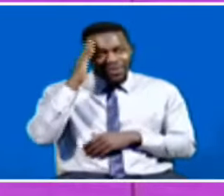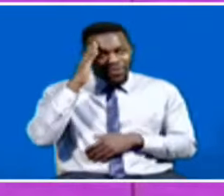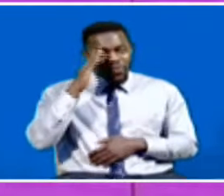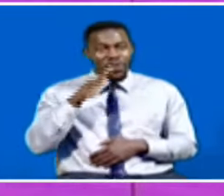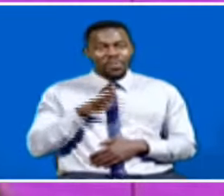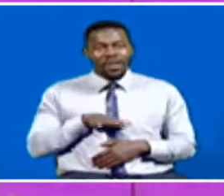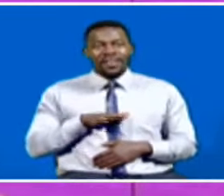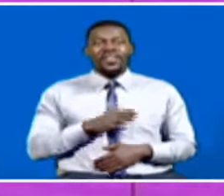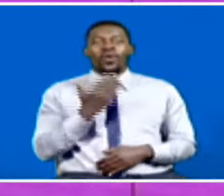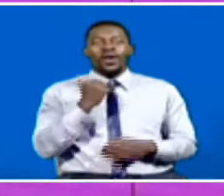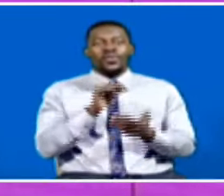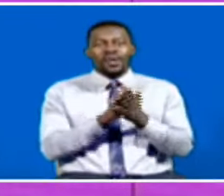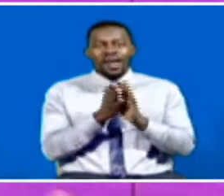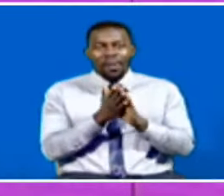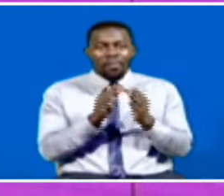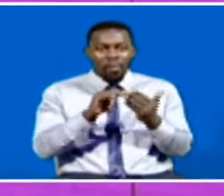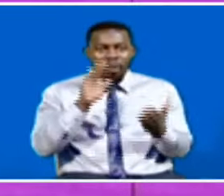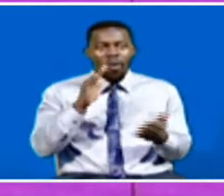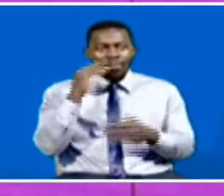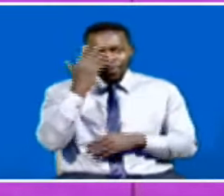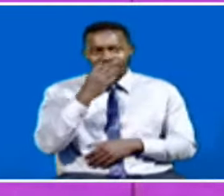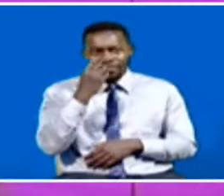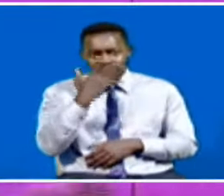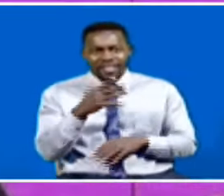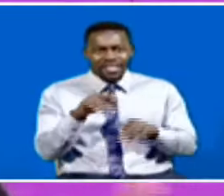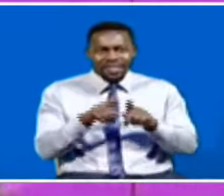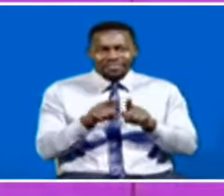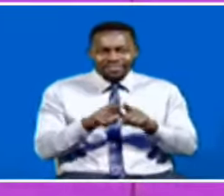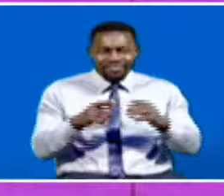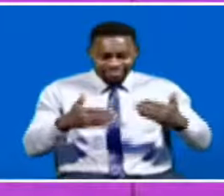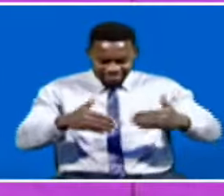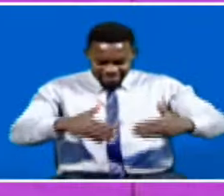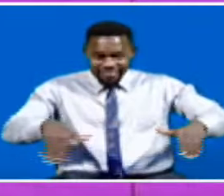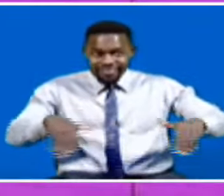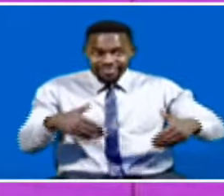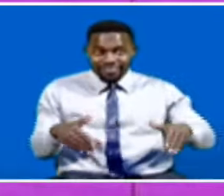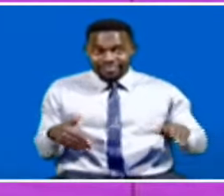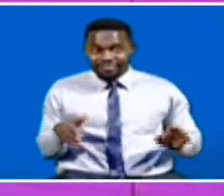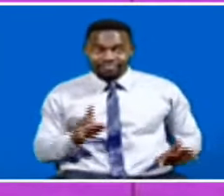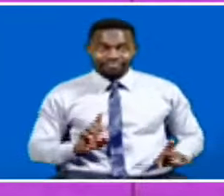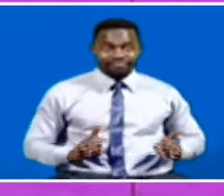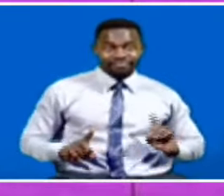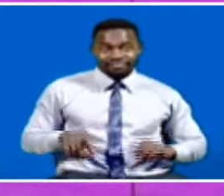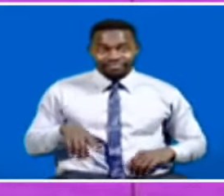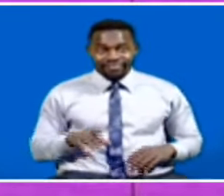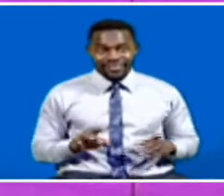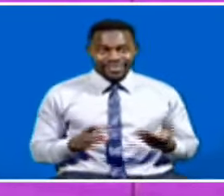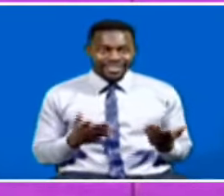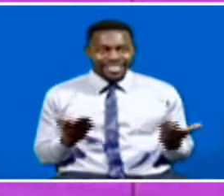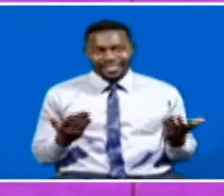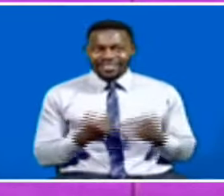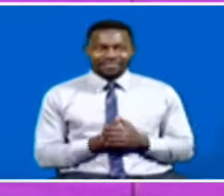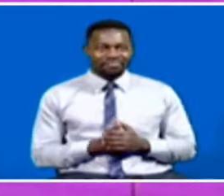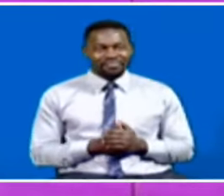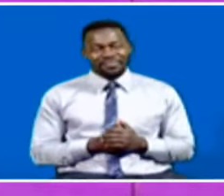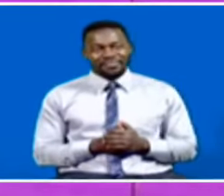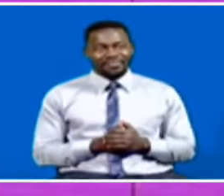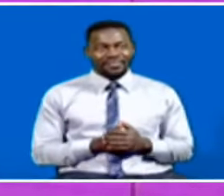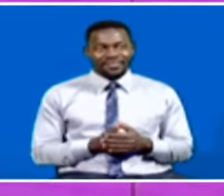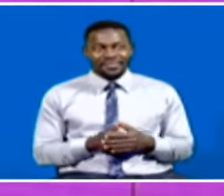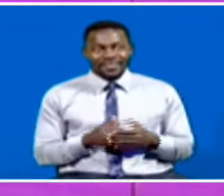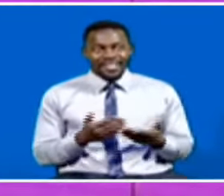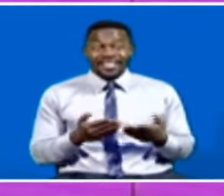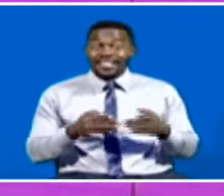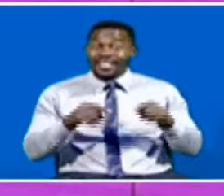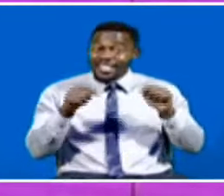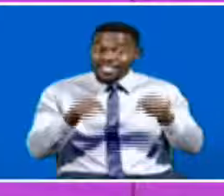want to look beautiful, they want to put on a skirt that is... So these ones, I told them, look, this is not the